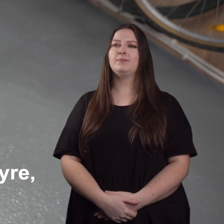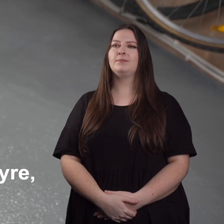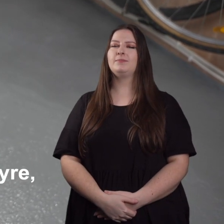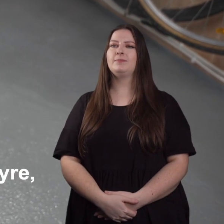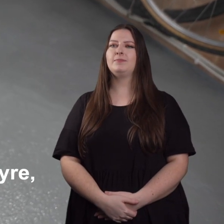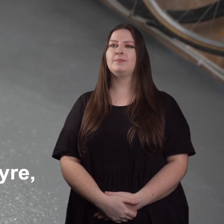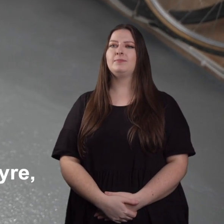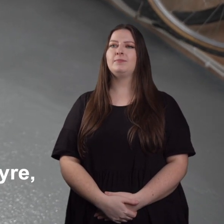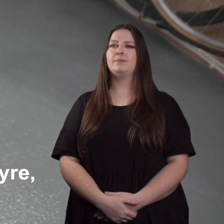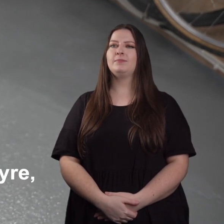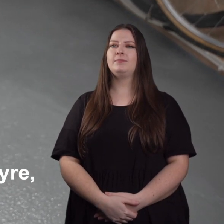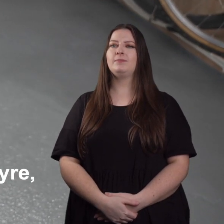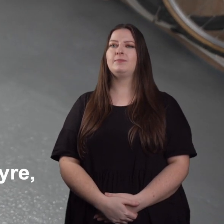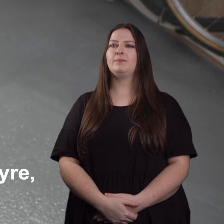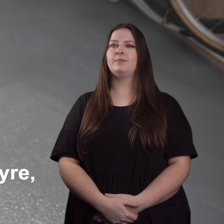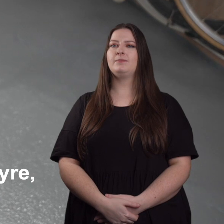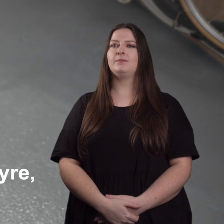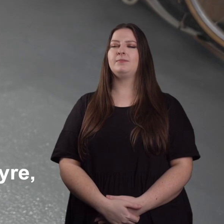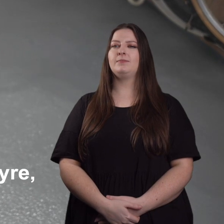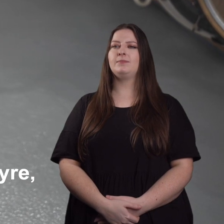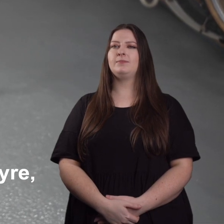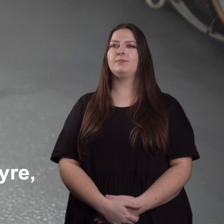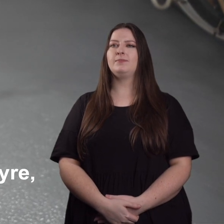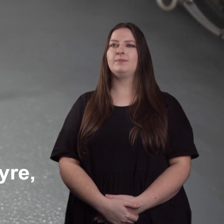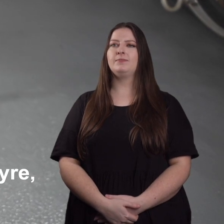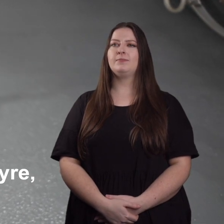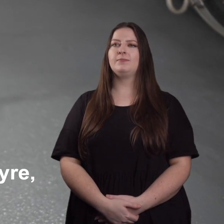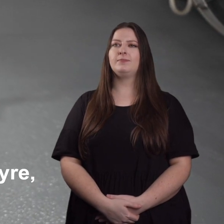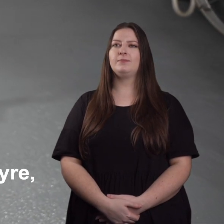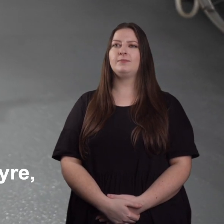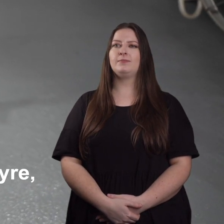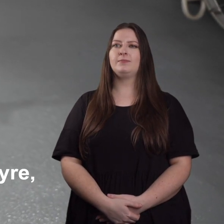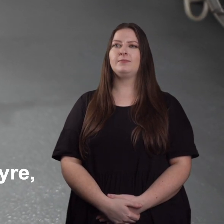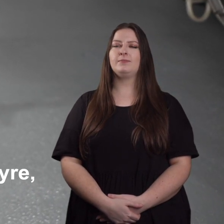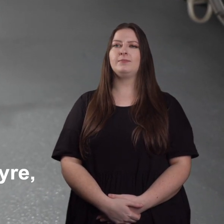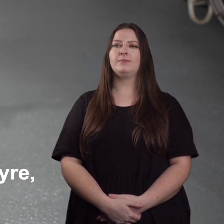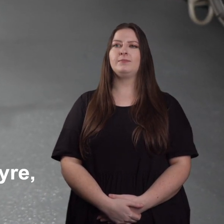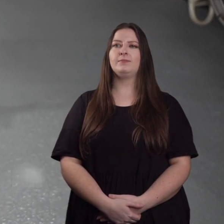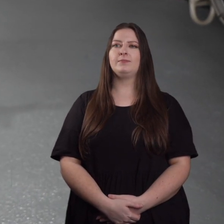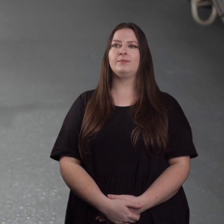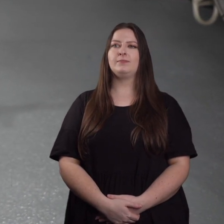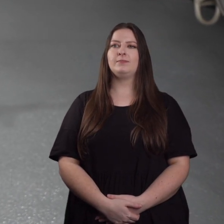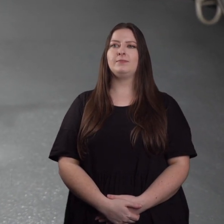valve. Insert one end of each tire lever to hook the tire